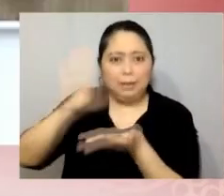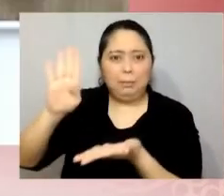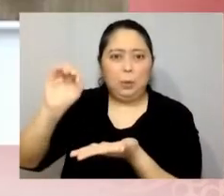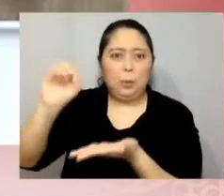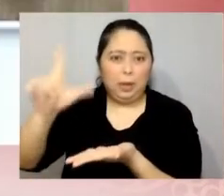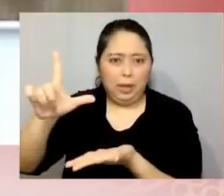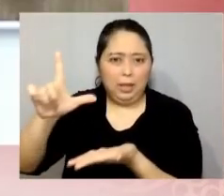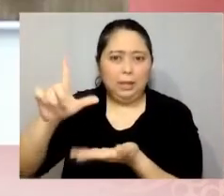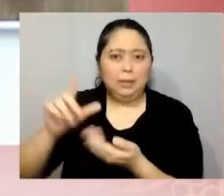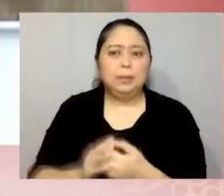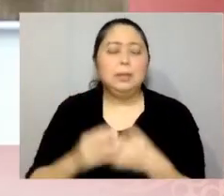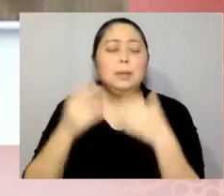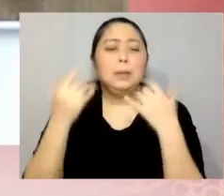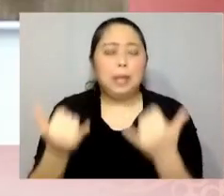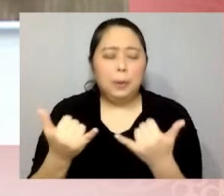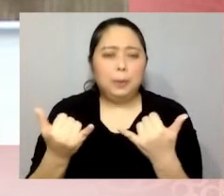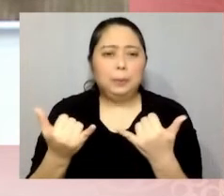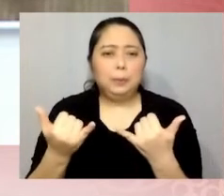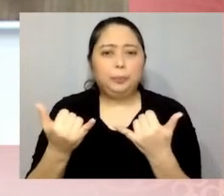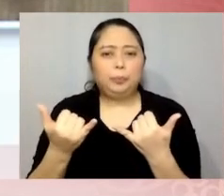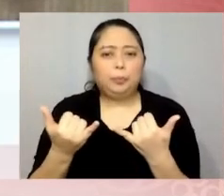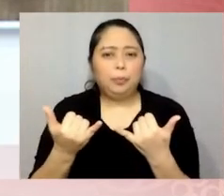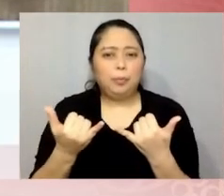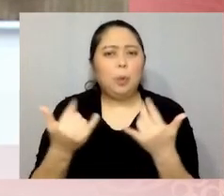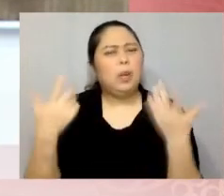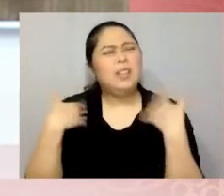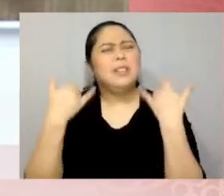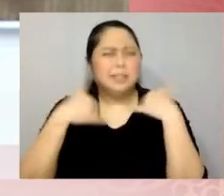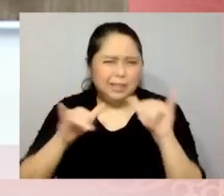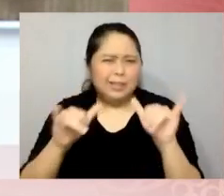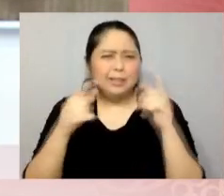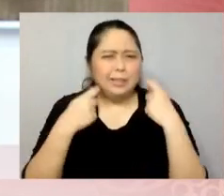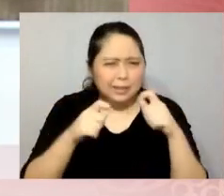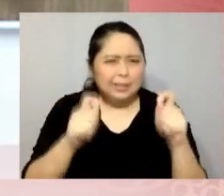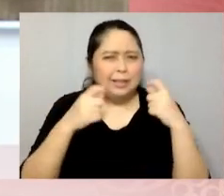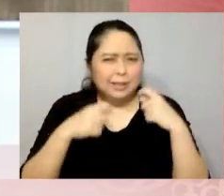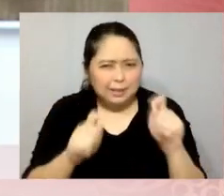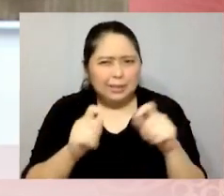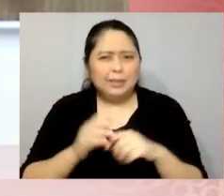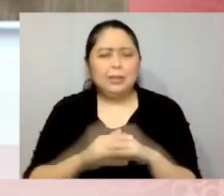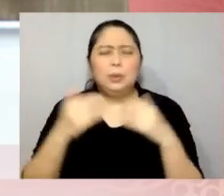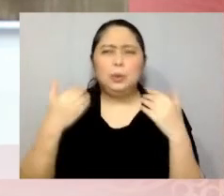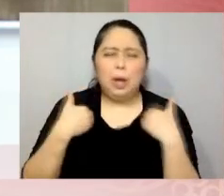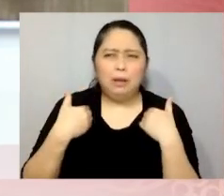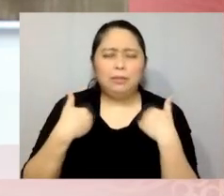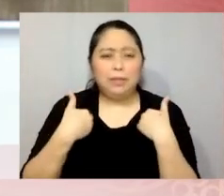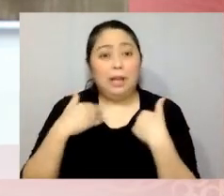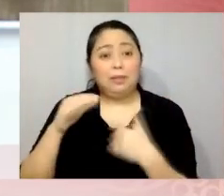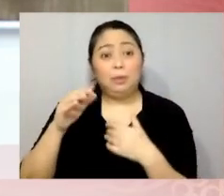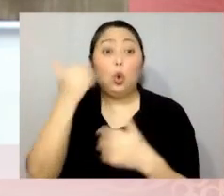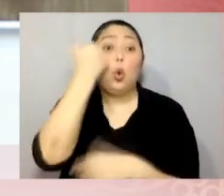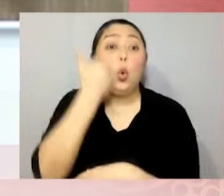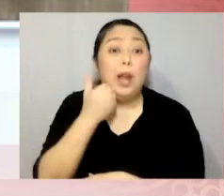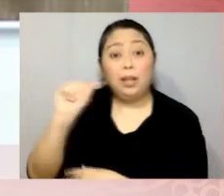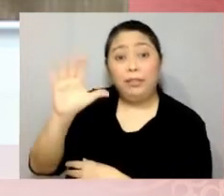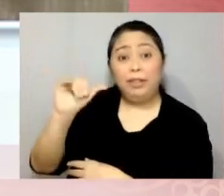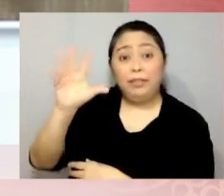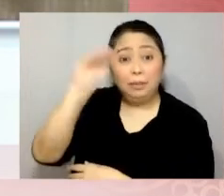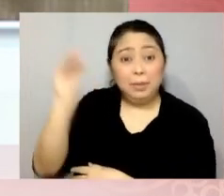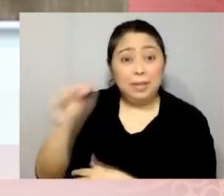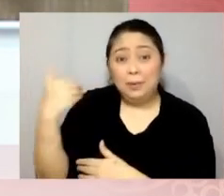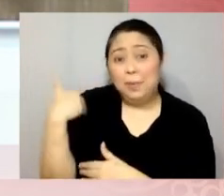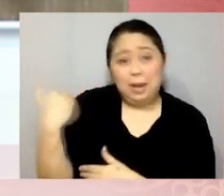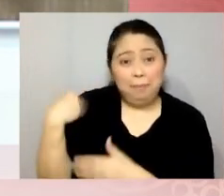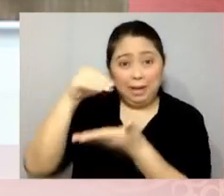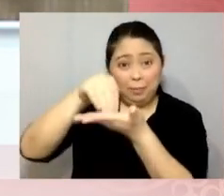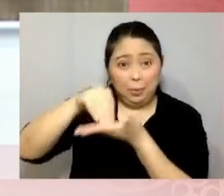Organic Law. So as a result of that, while we are still trying to assert the 15% through reforms, through enactment